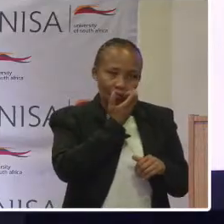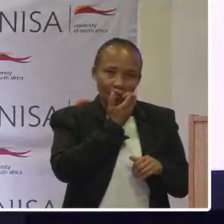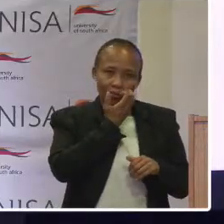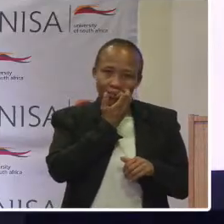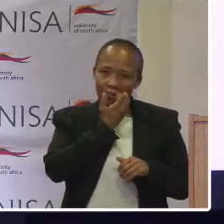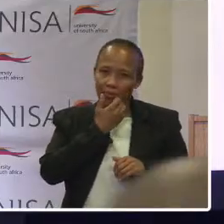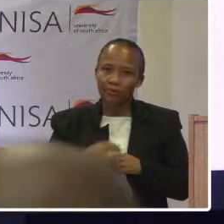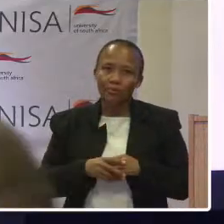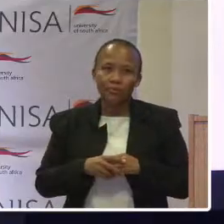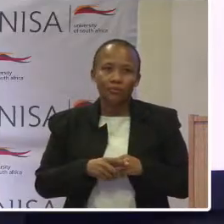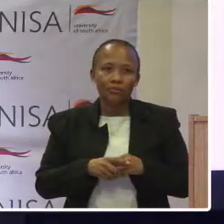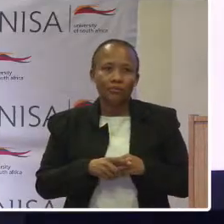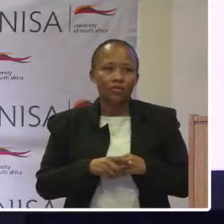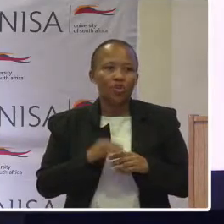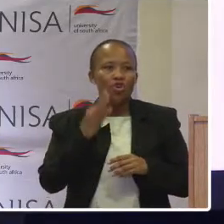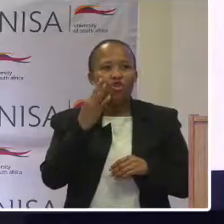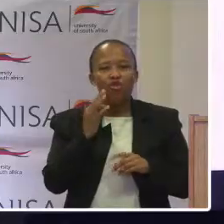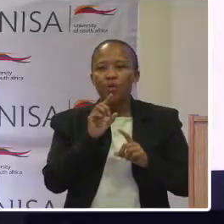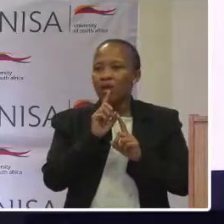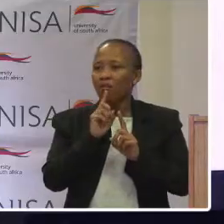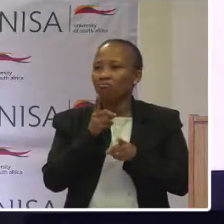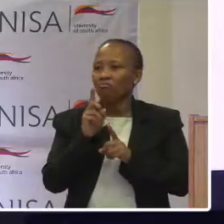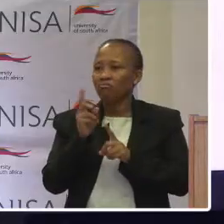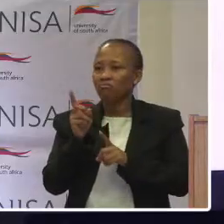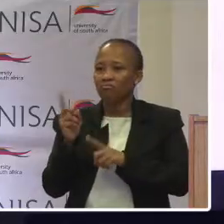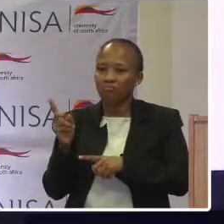And I will take 3 answers.